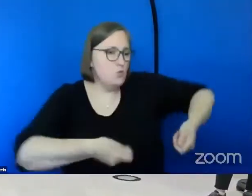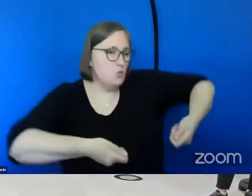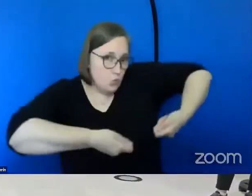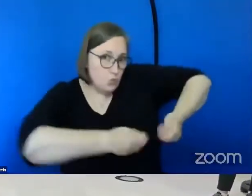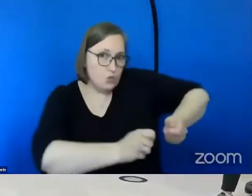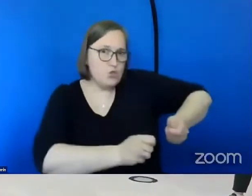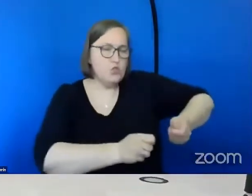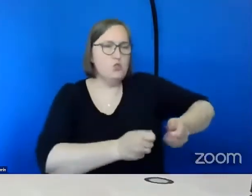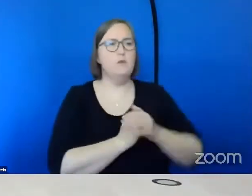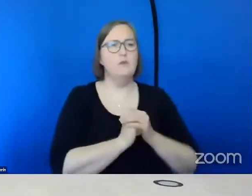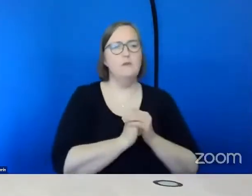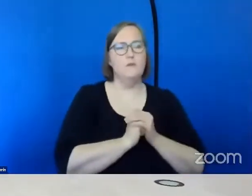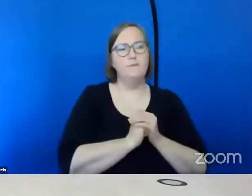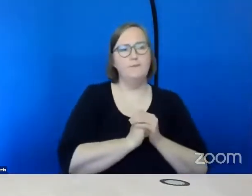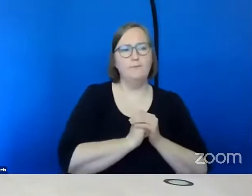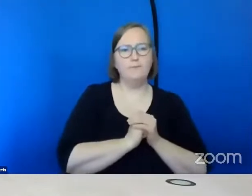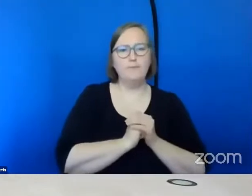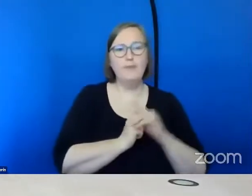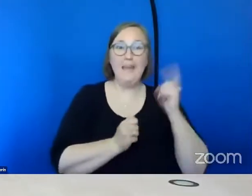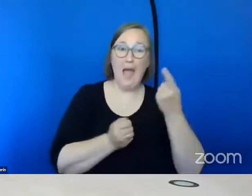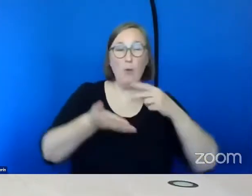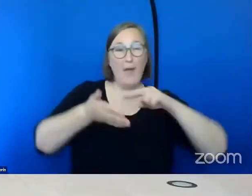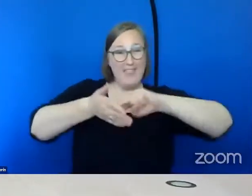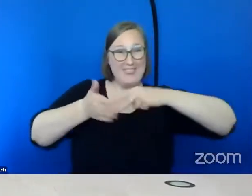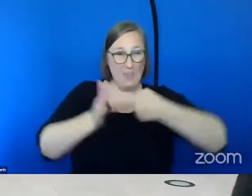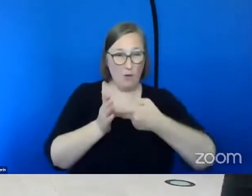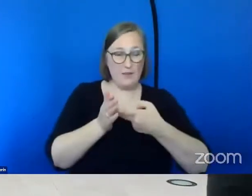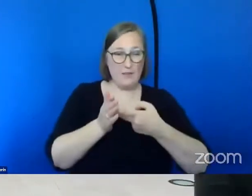difficult pieces, the Lego brick.